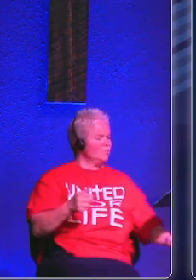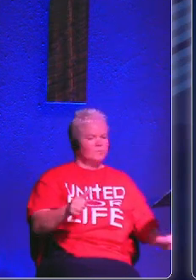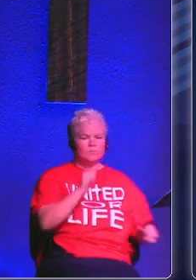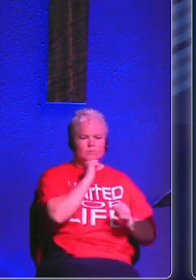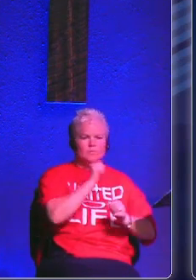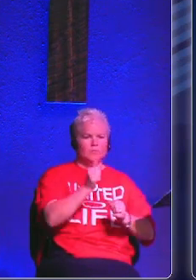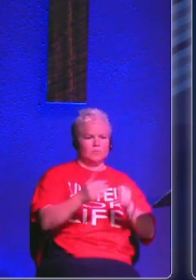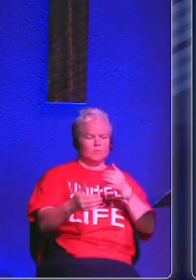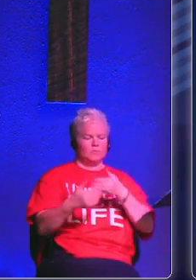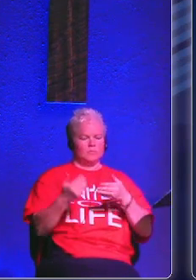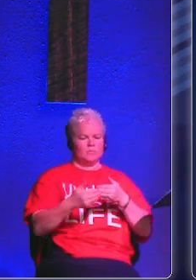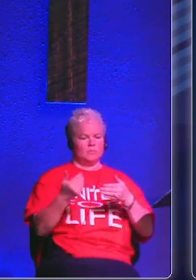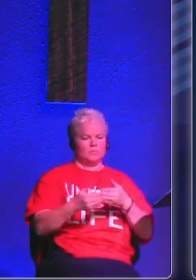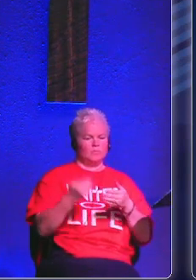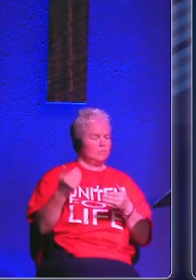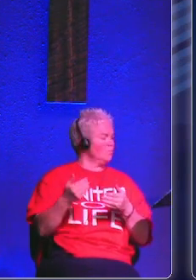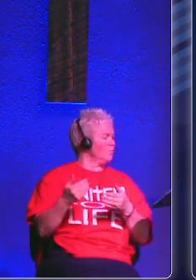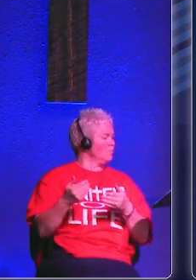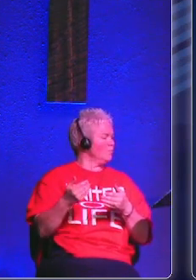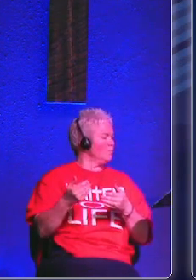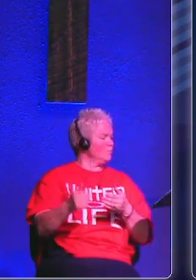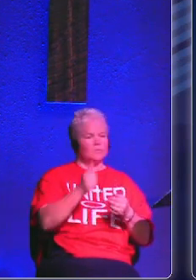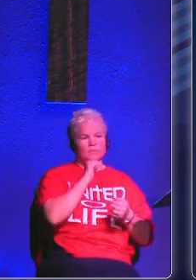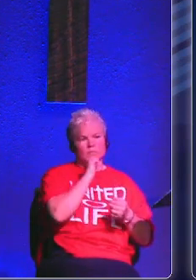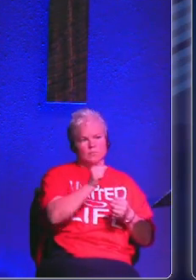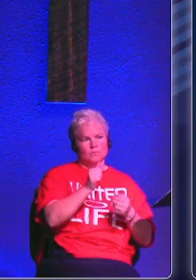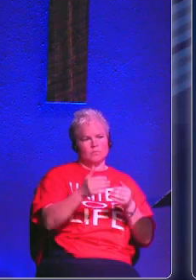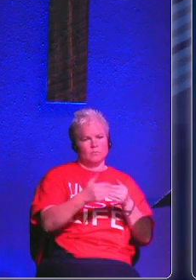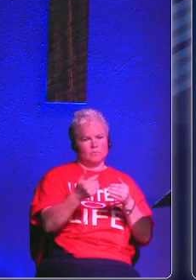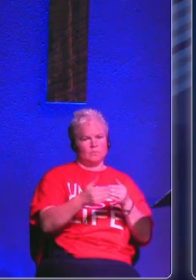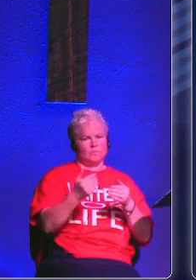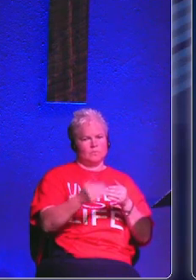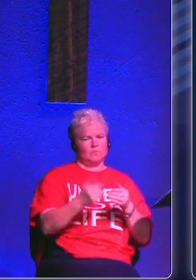but more than worth it. Not easy,